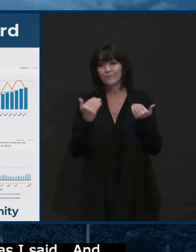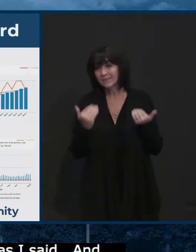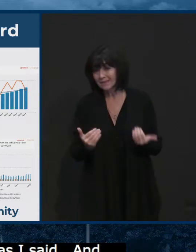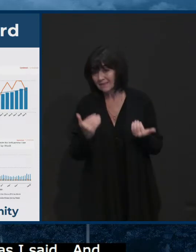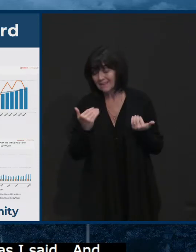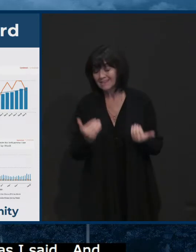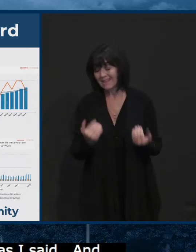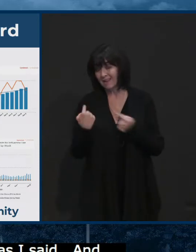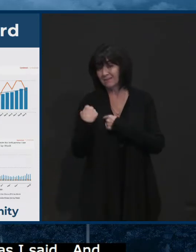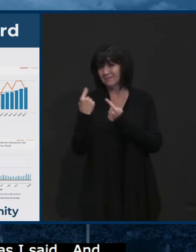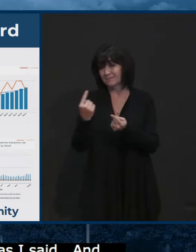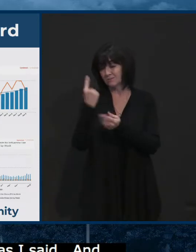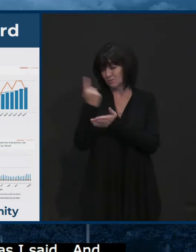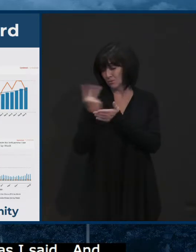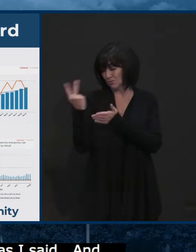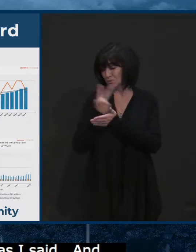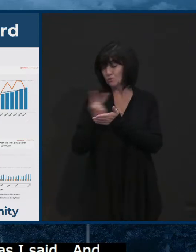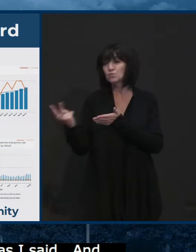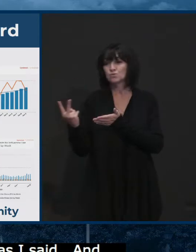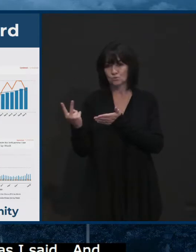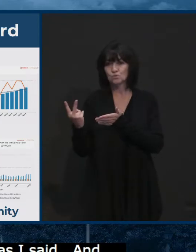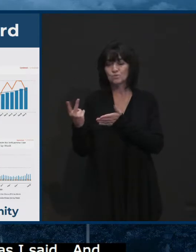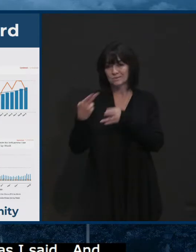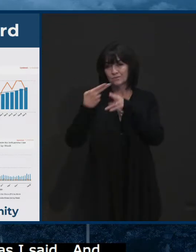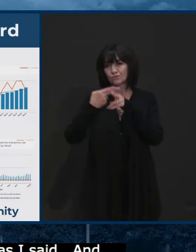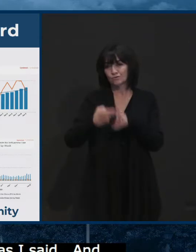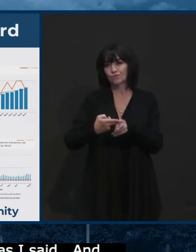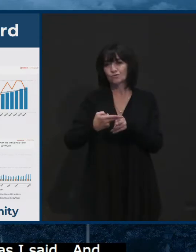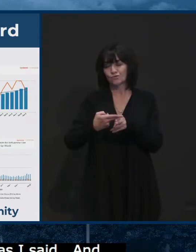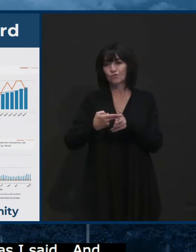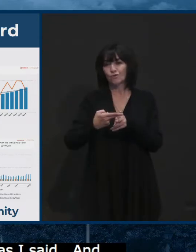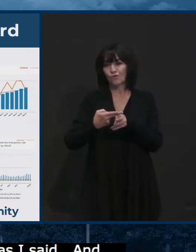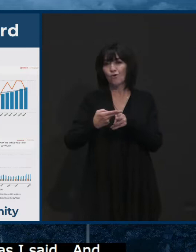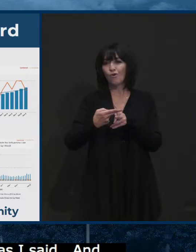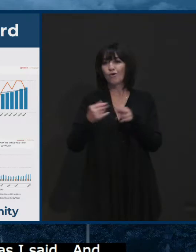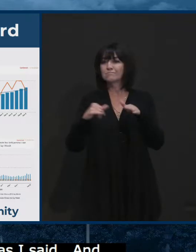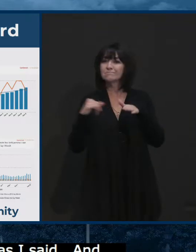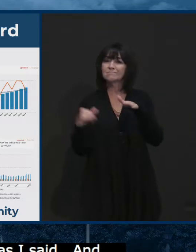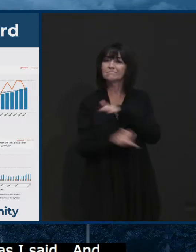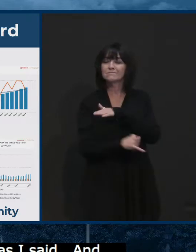for a couple of weeks now in New Jersey, New York, and Connecticut,